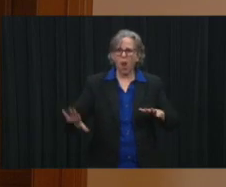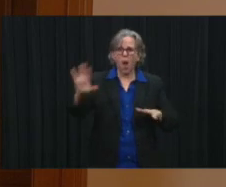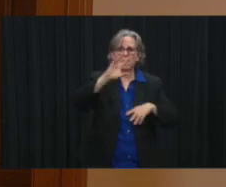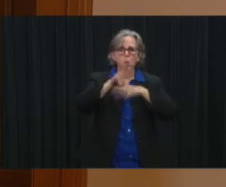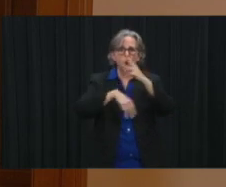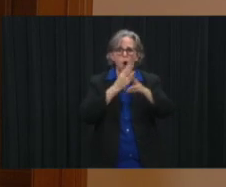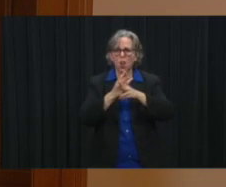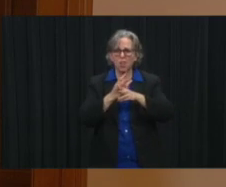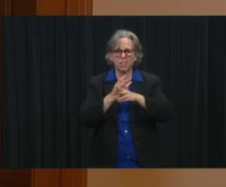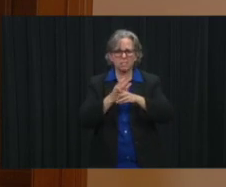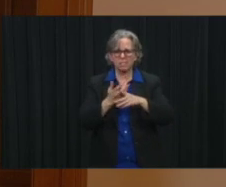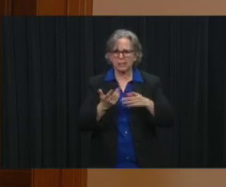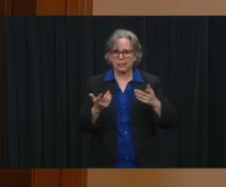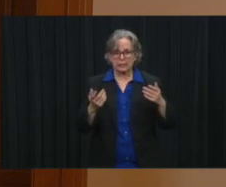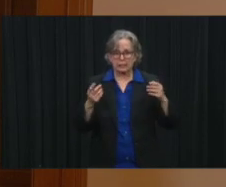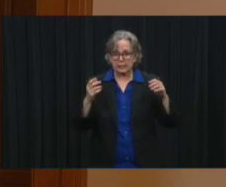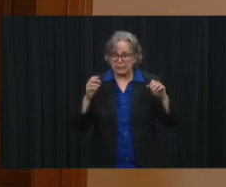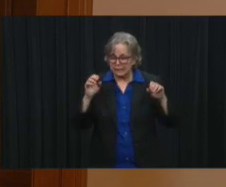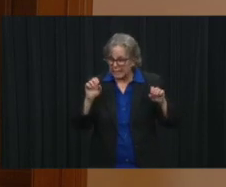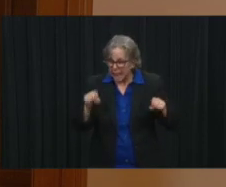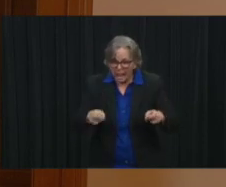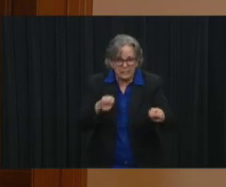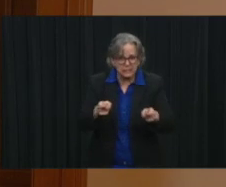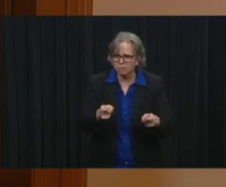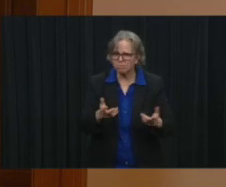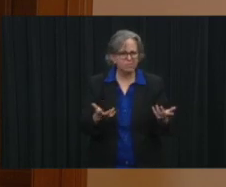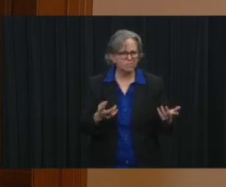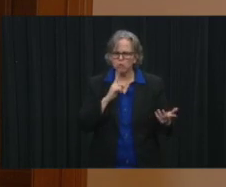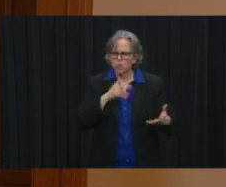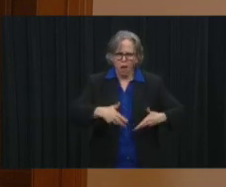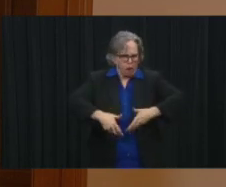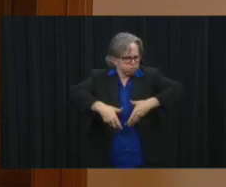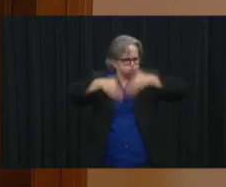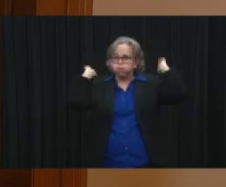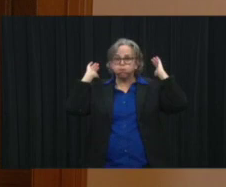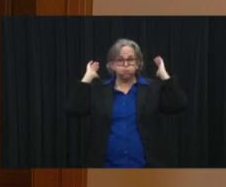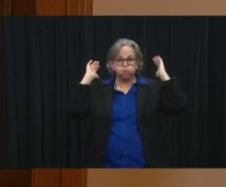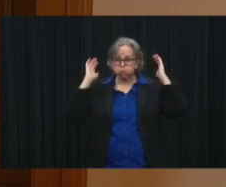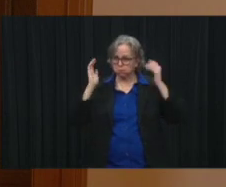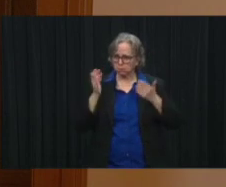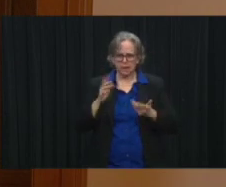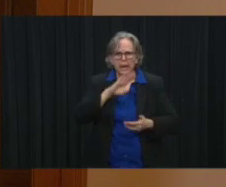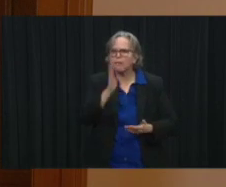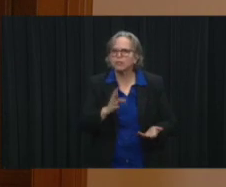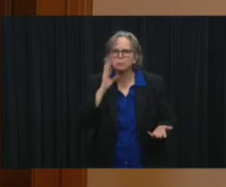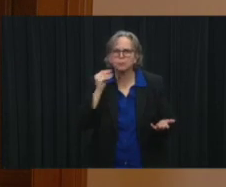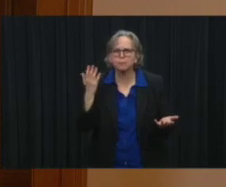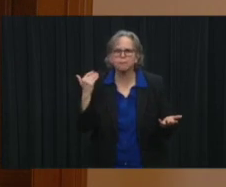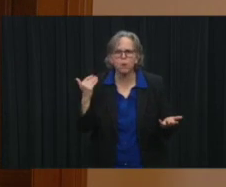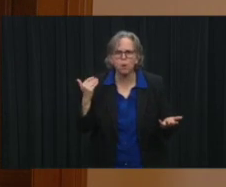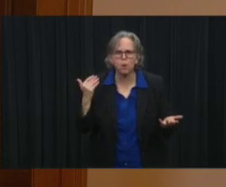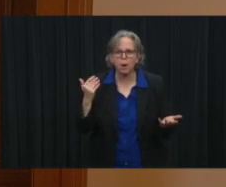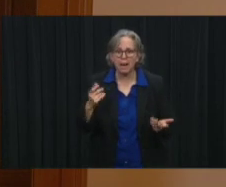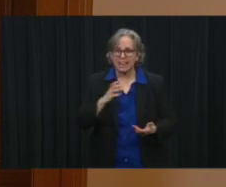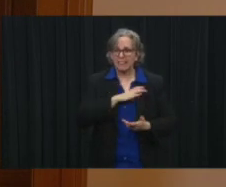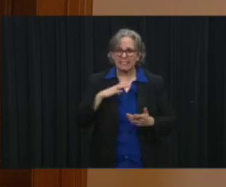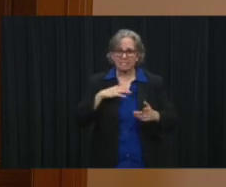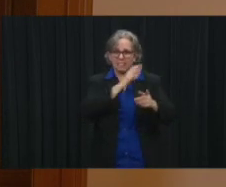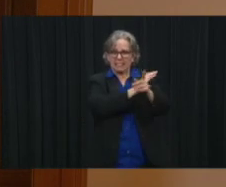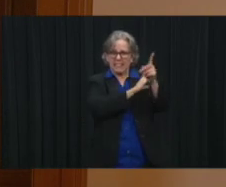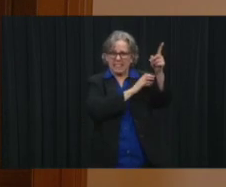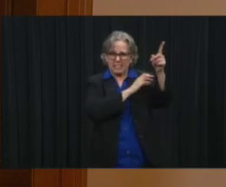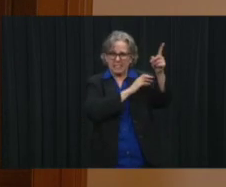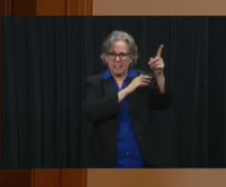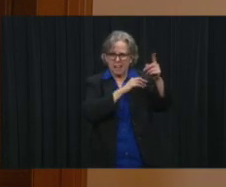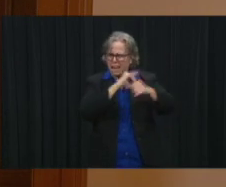Clinic or some of our great hospitals here in Ohio, these are international institutions. They're some of the best healthcare systems